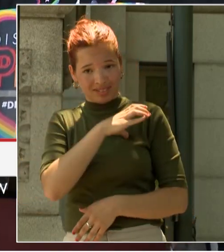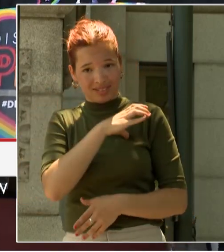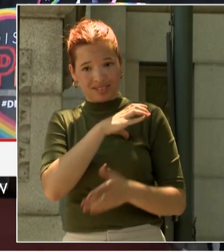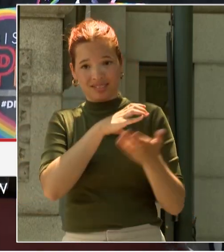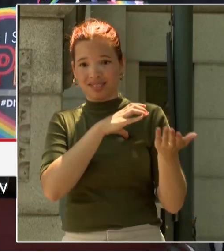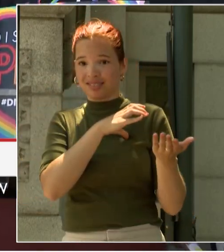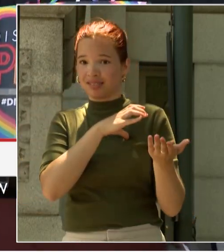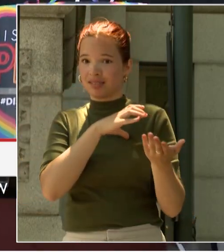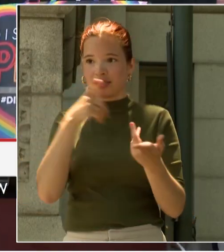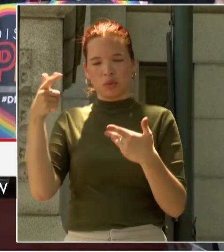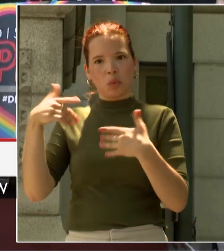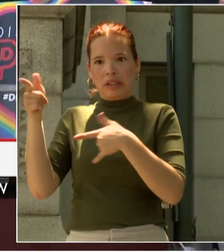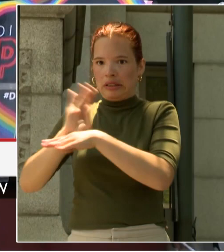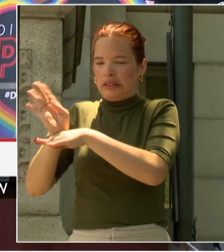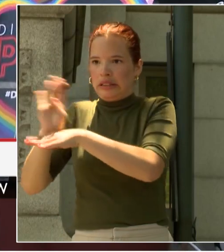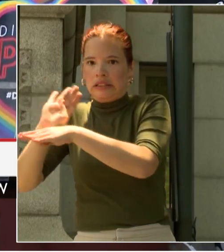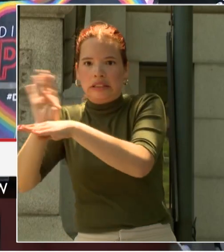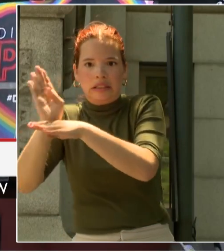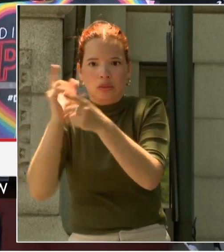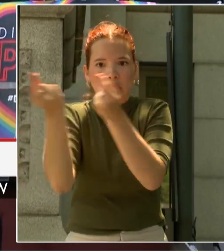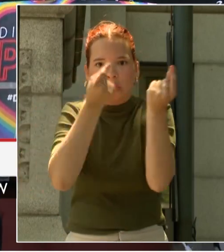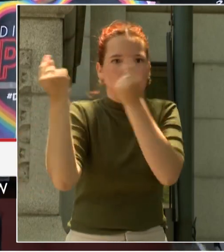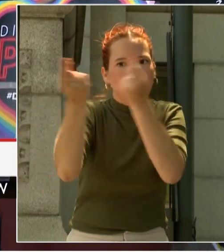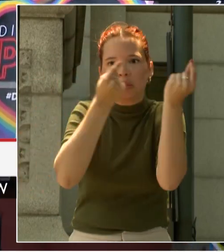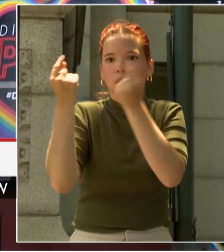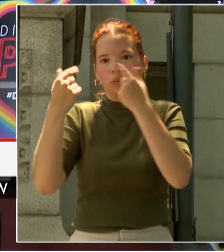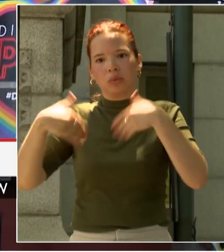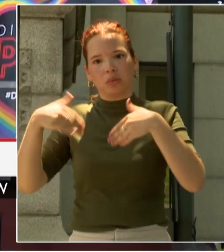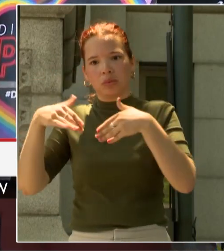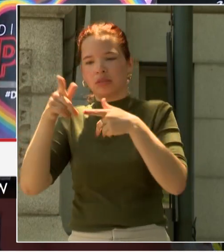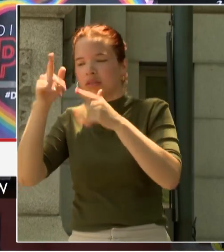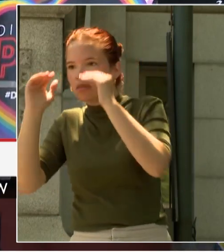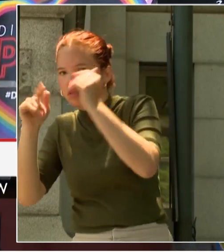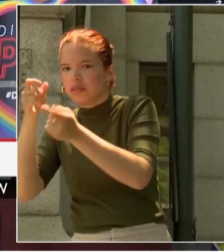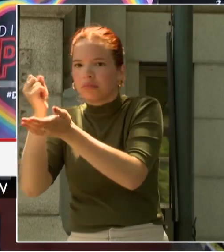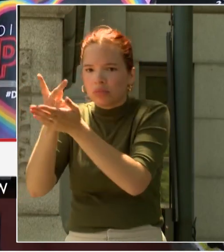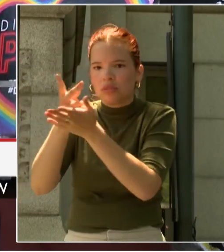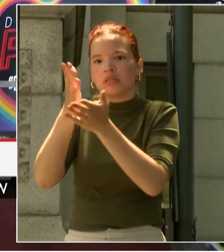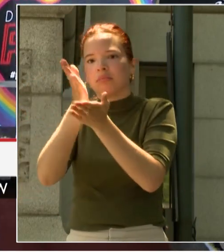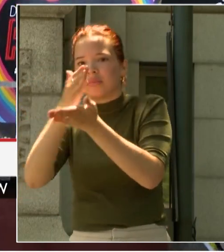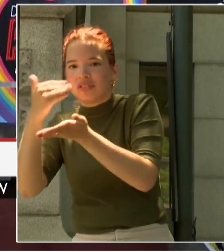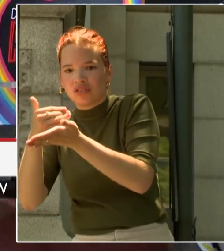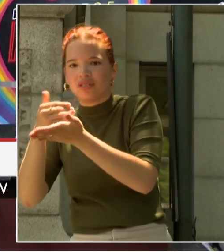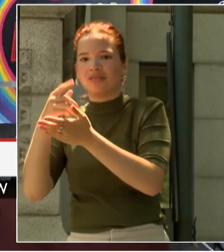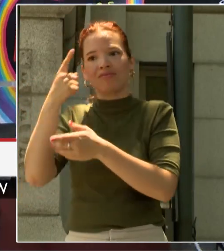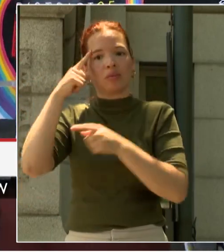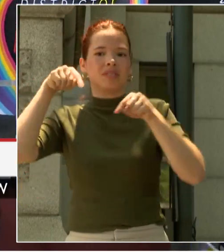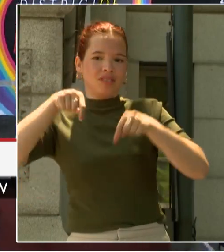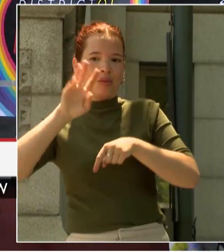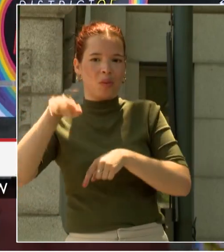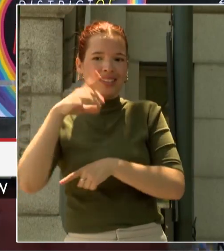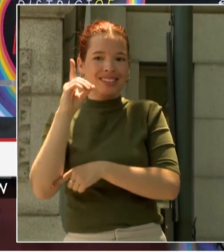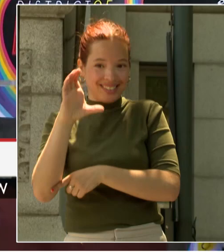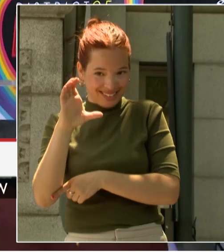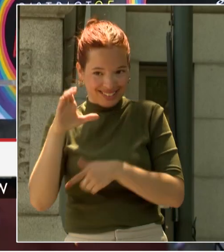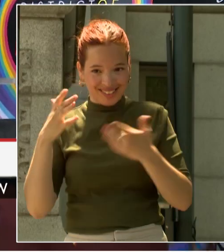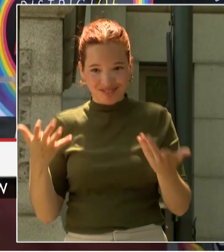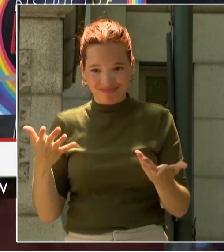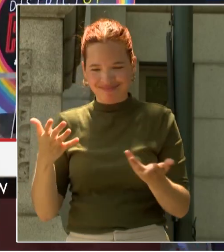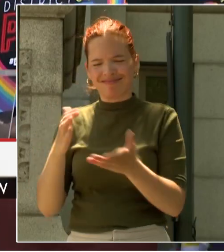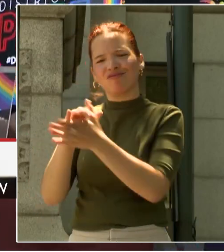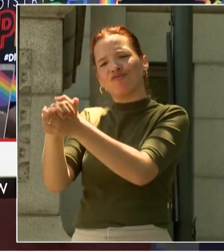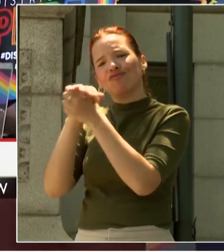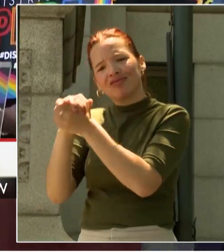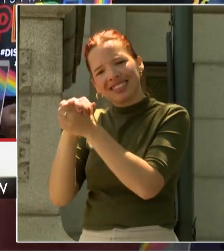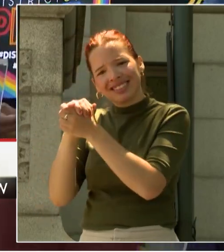this week approving a balanced budget for Washington, D.C. And so let me congratulate them on